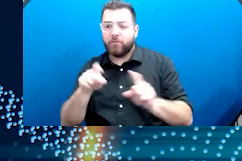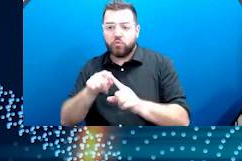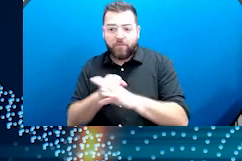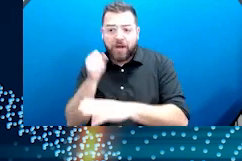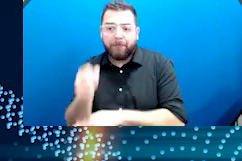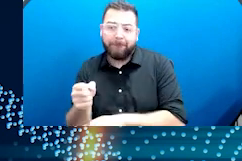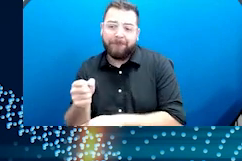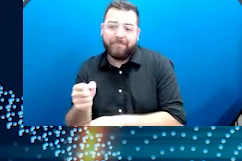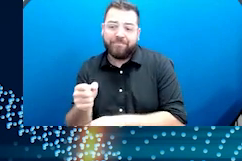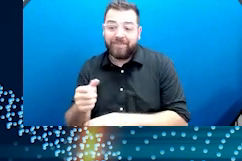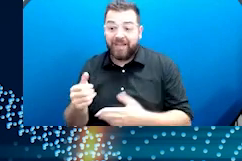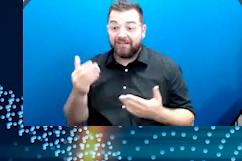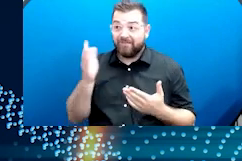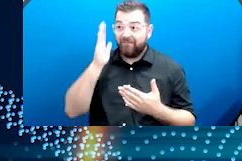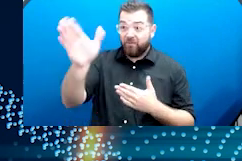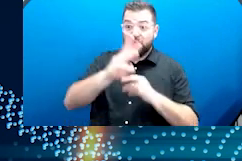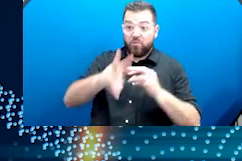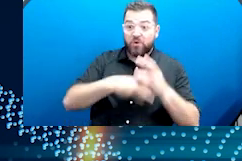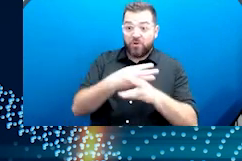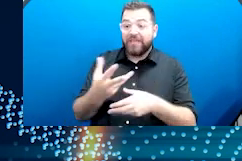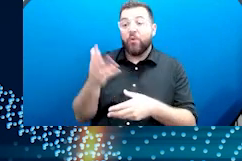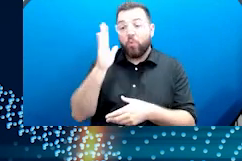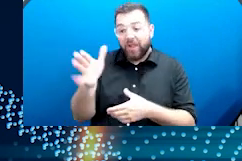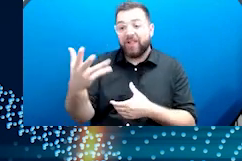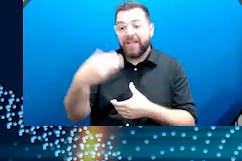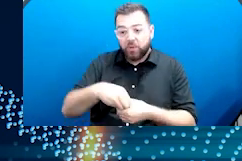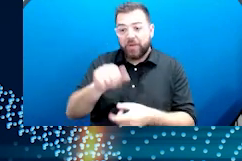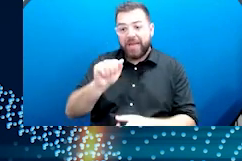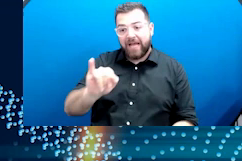that world. And so how do we prepare them for that?